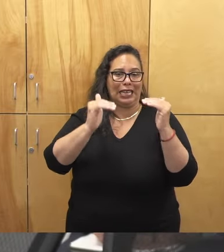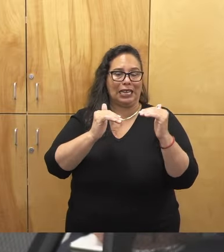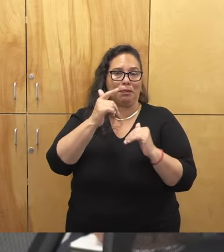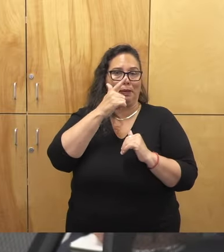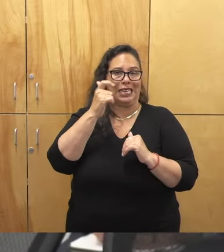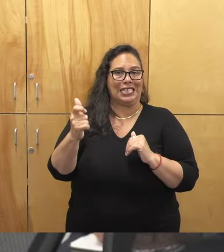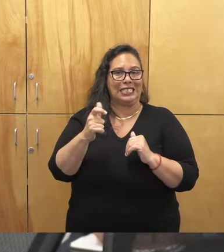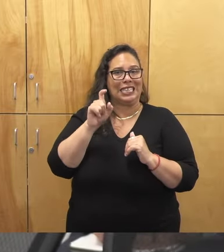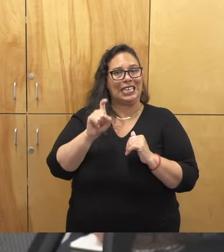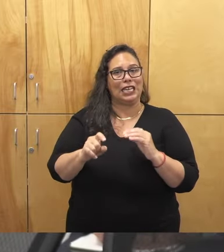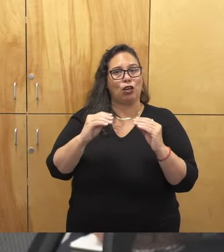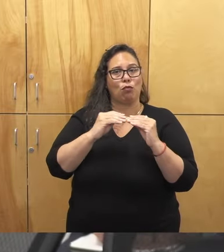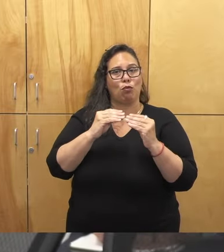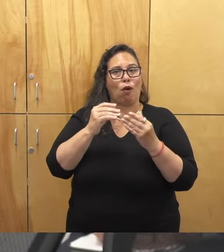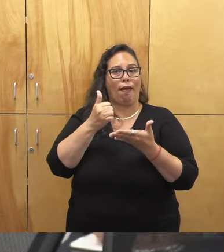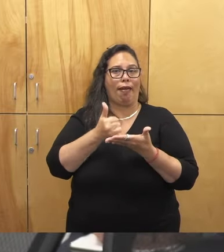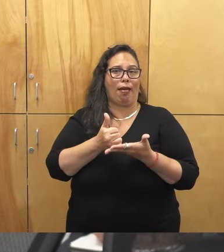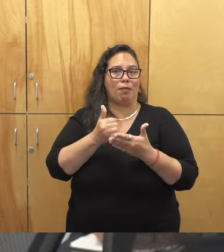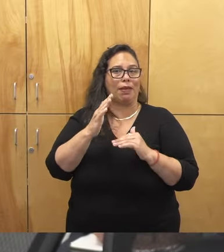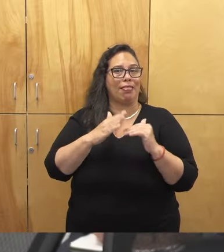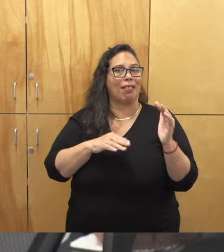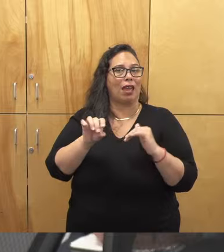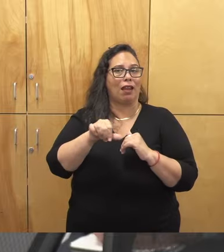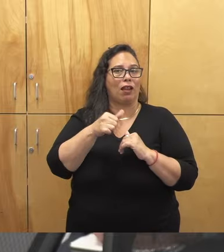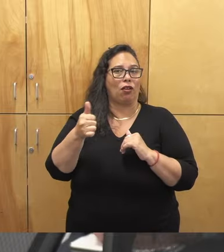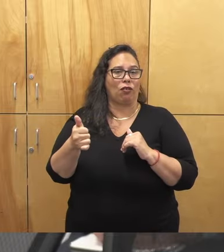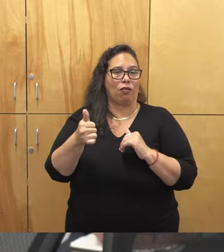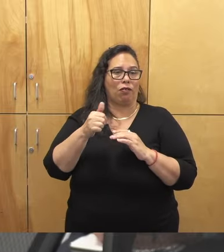need more help than others.